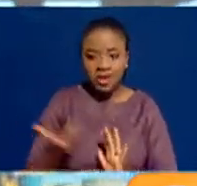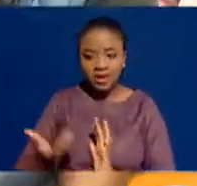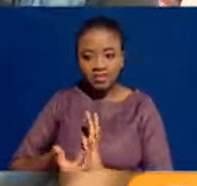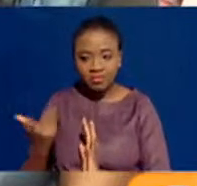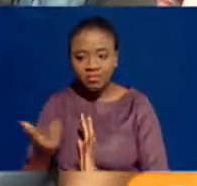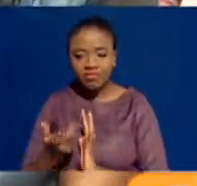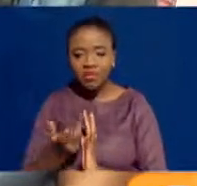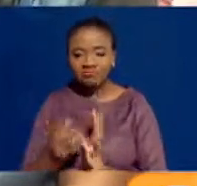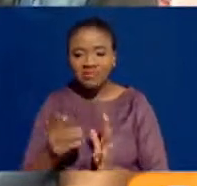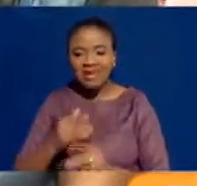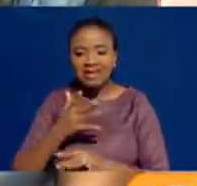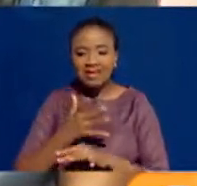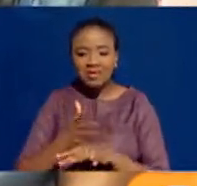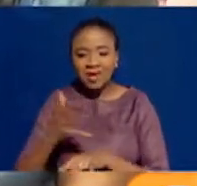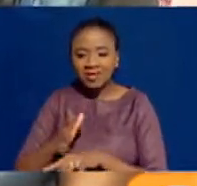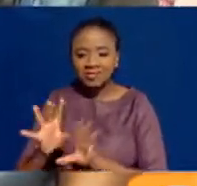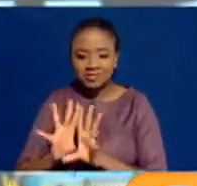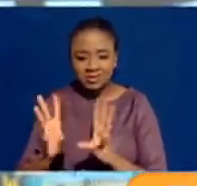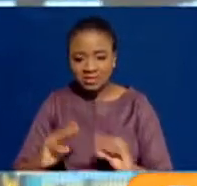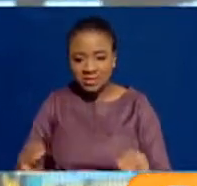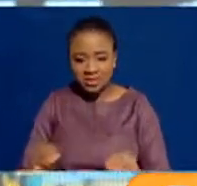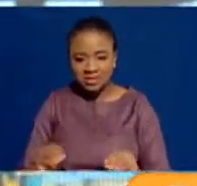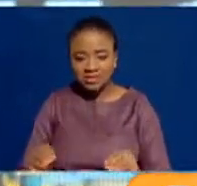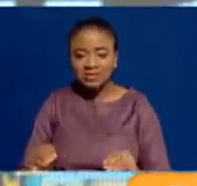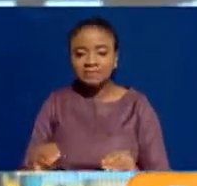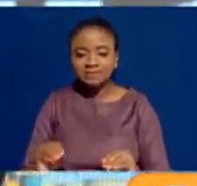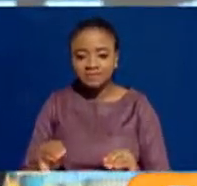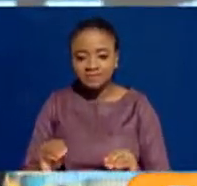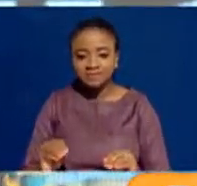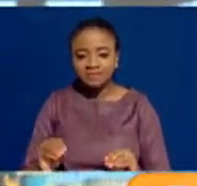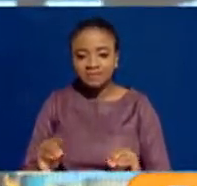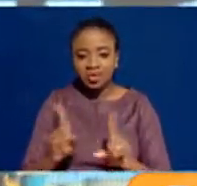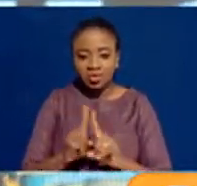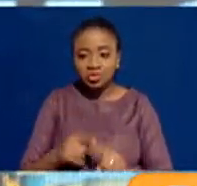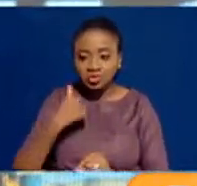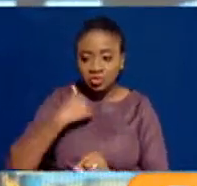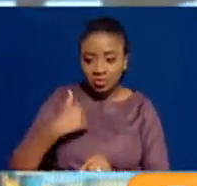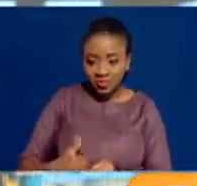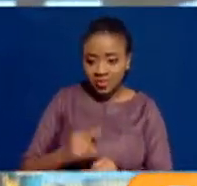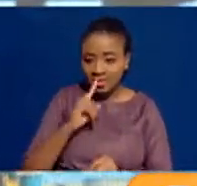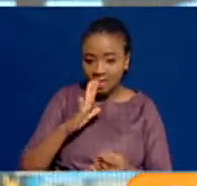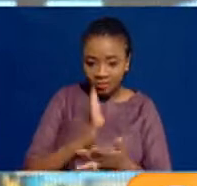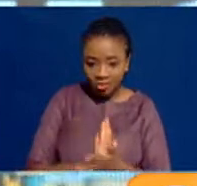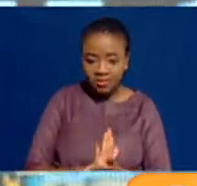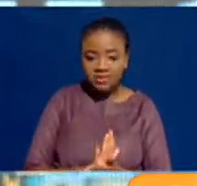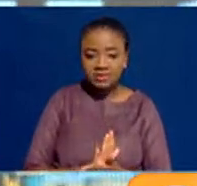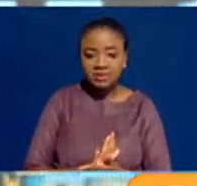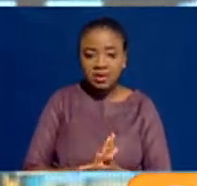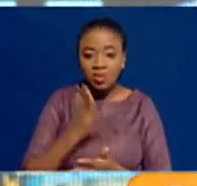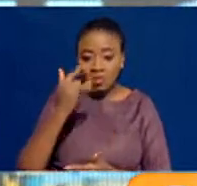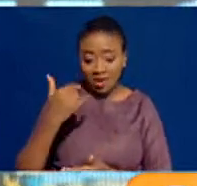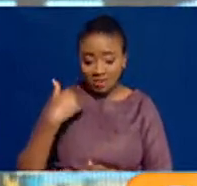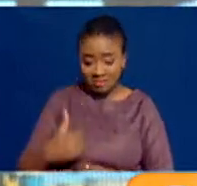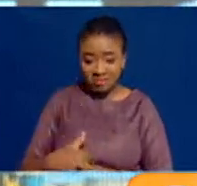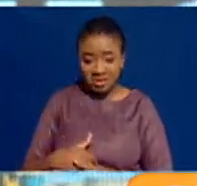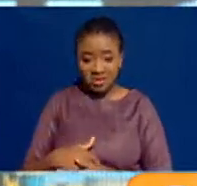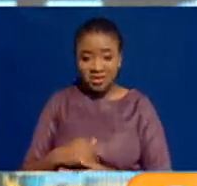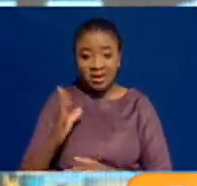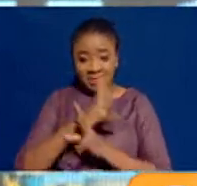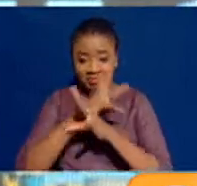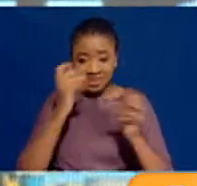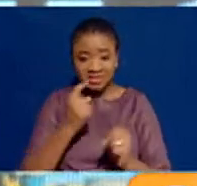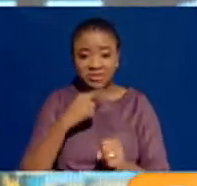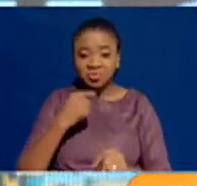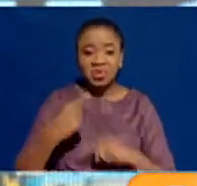our budget. I promise you, because I will not be the president that will